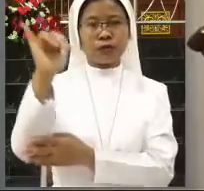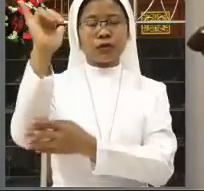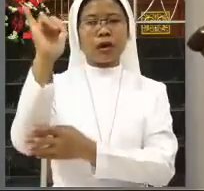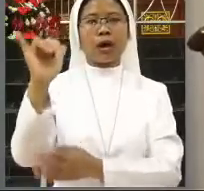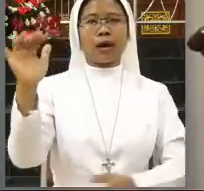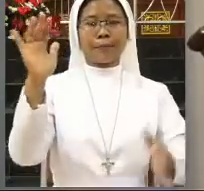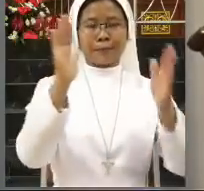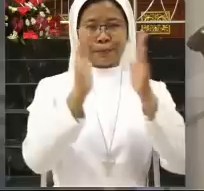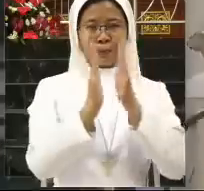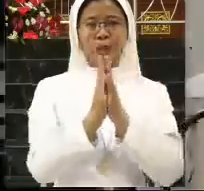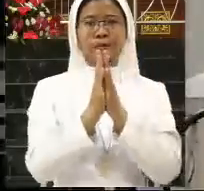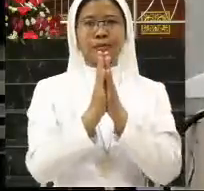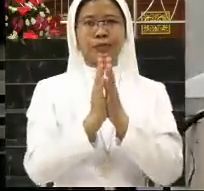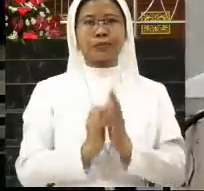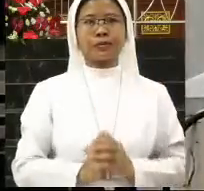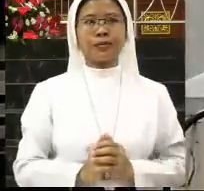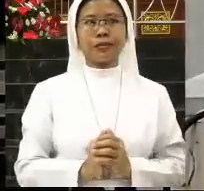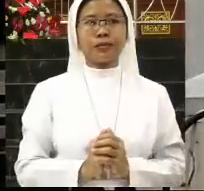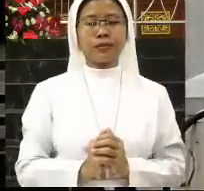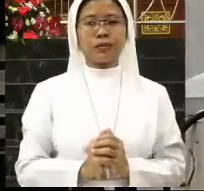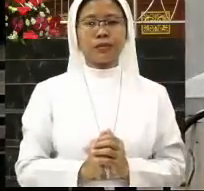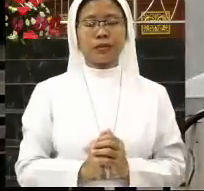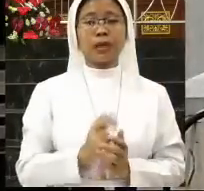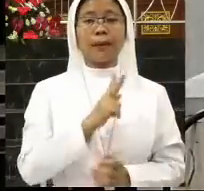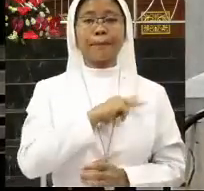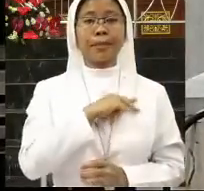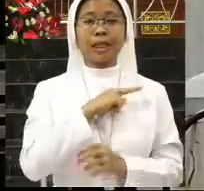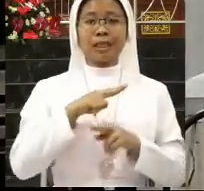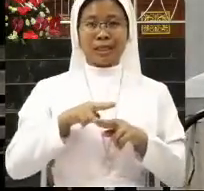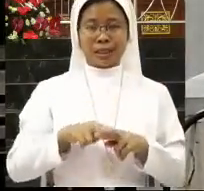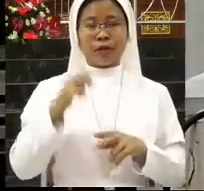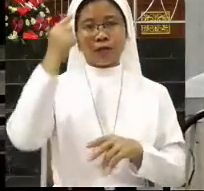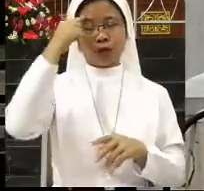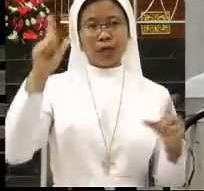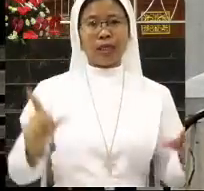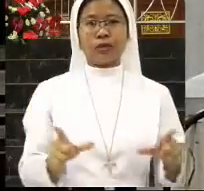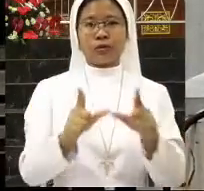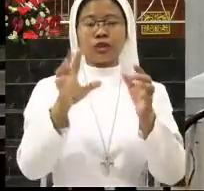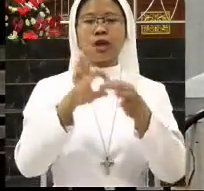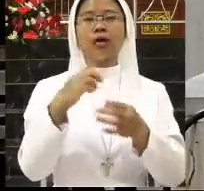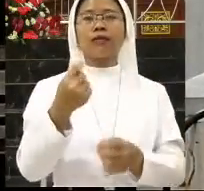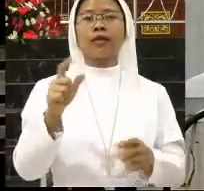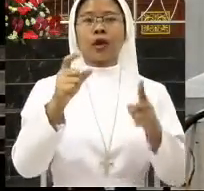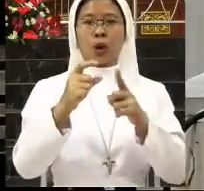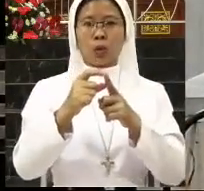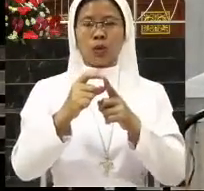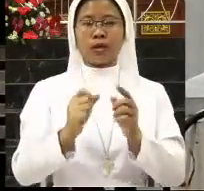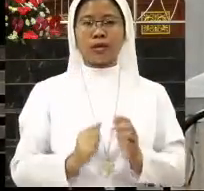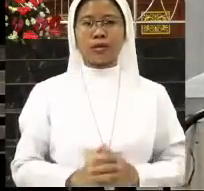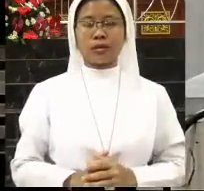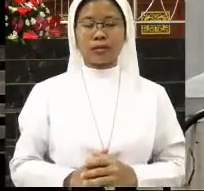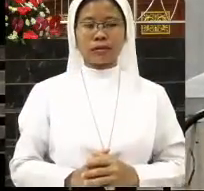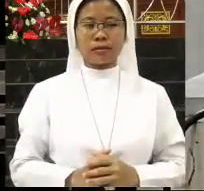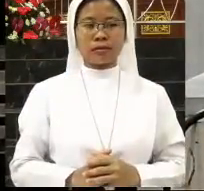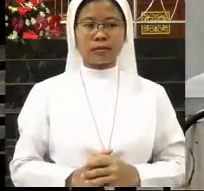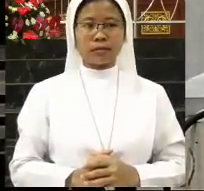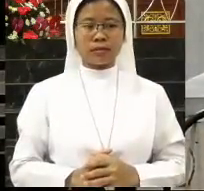ever. Amen. Please be seated for the liturgy of the word.